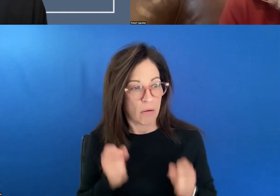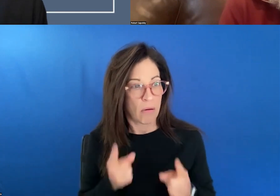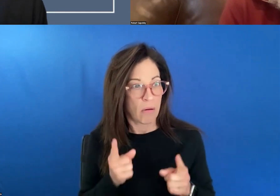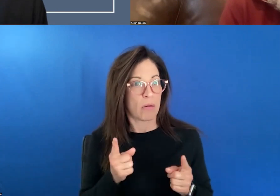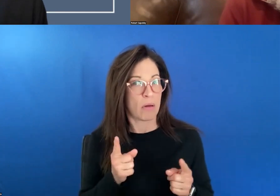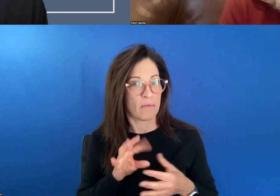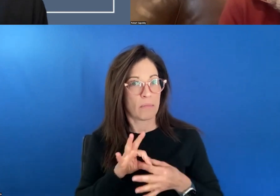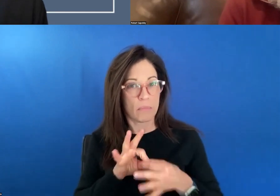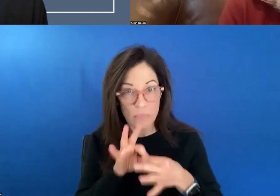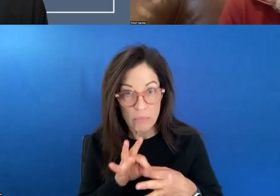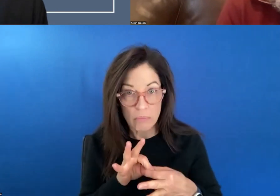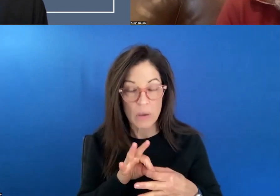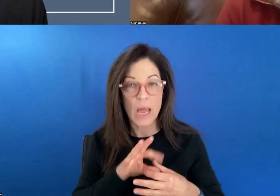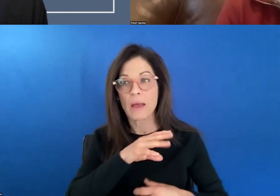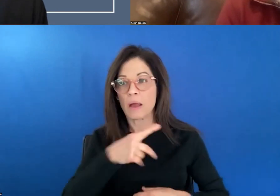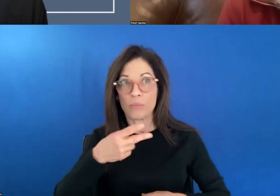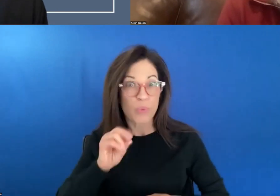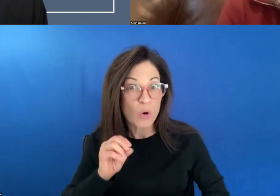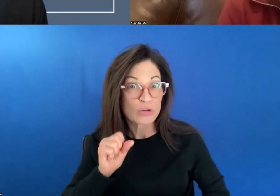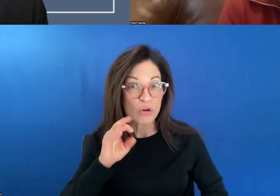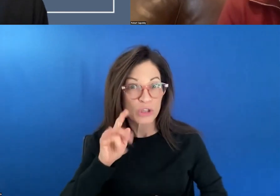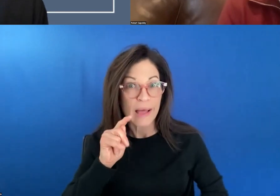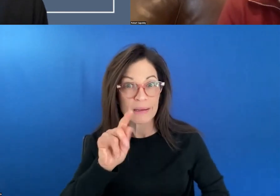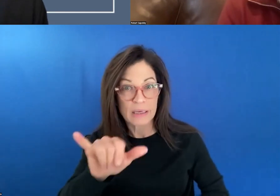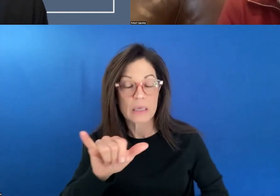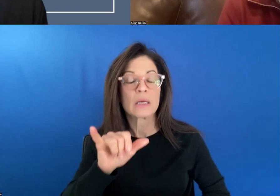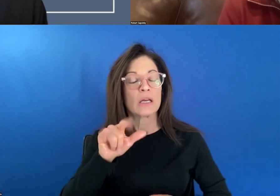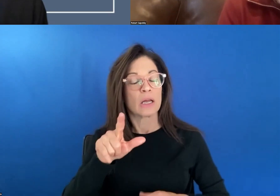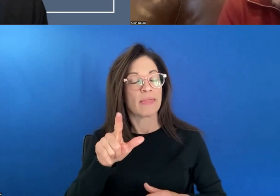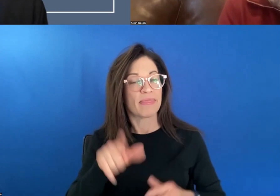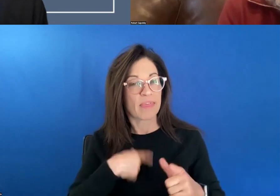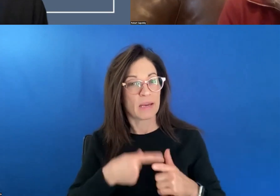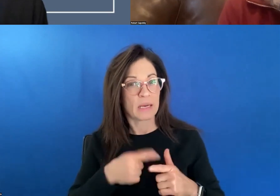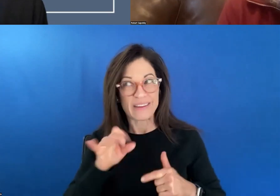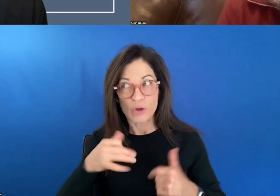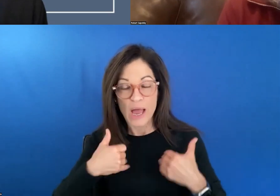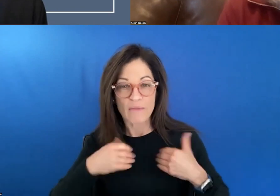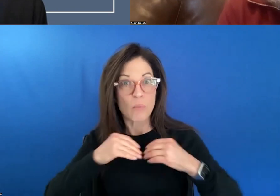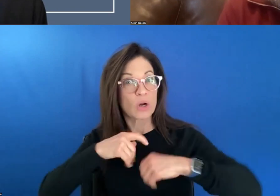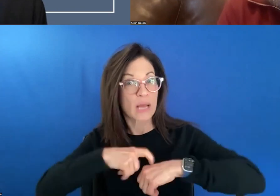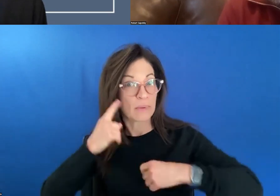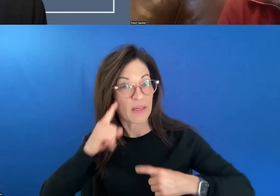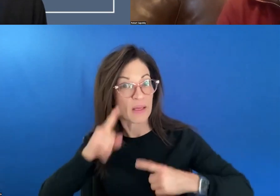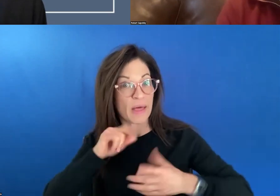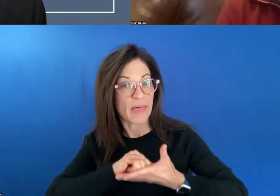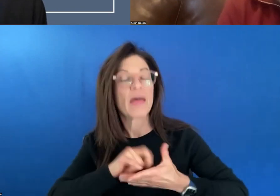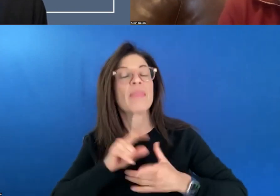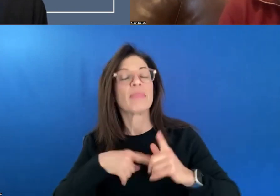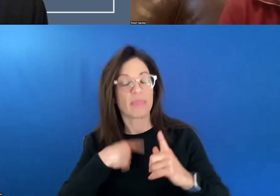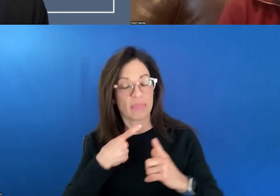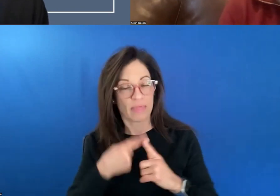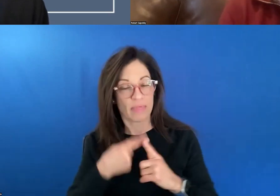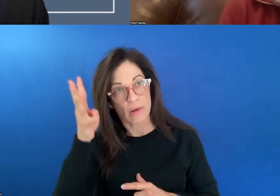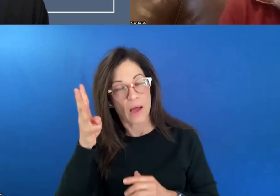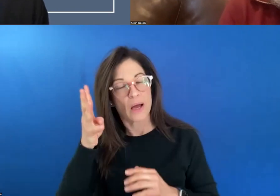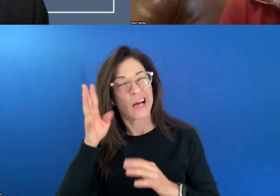connectedness and pro-sociality. And it's when you have more time to think about it, that's when you come up with, it's